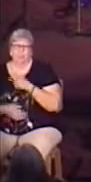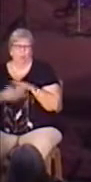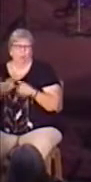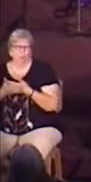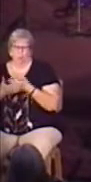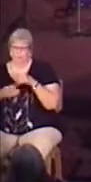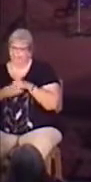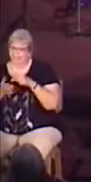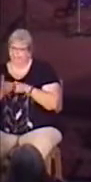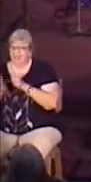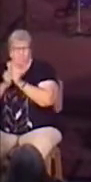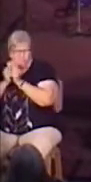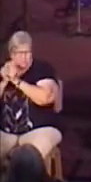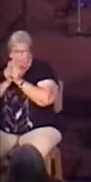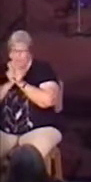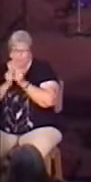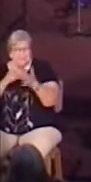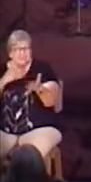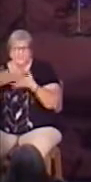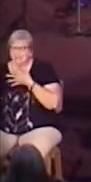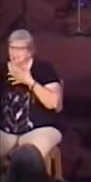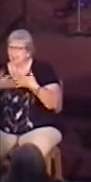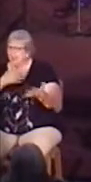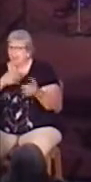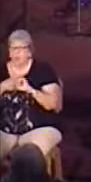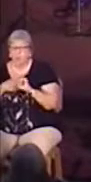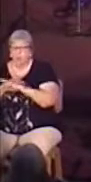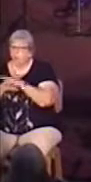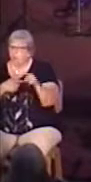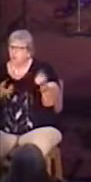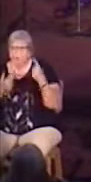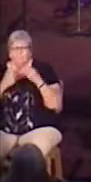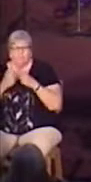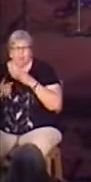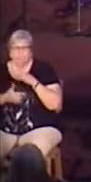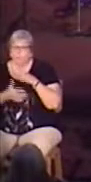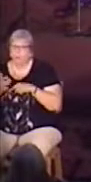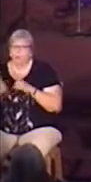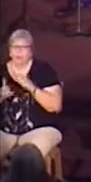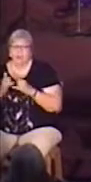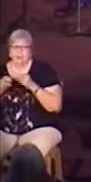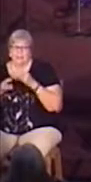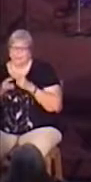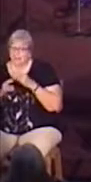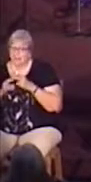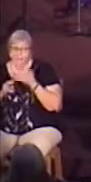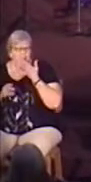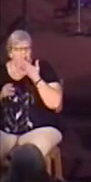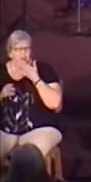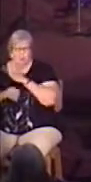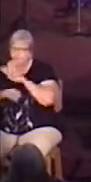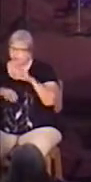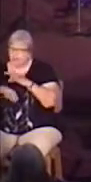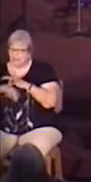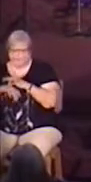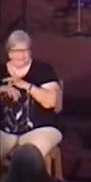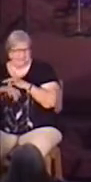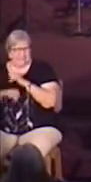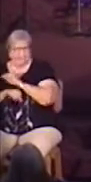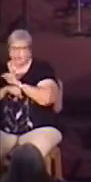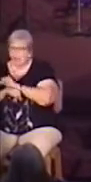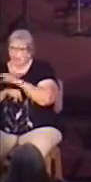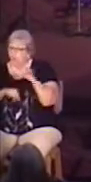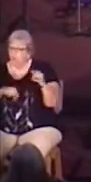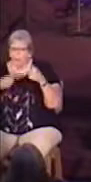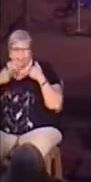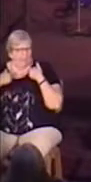together. It doesn't matter where you come from, what your last name is, what the color of your skin is, what job you